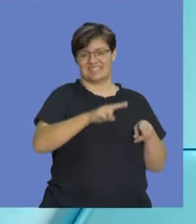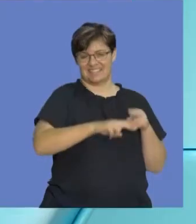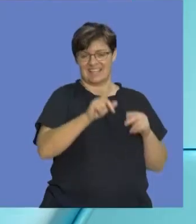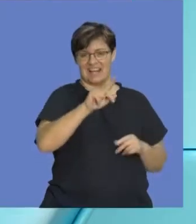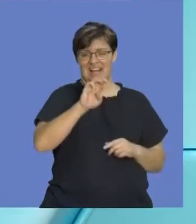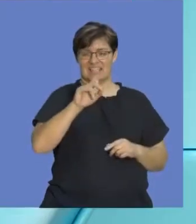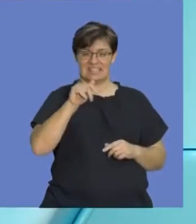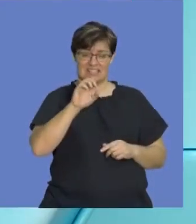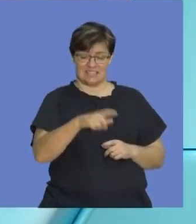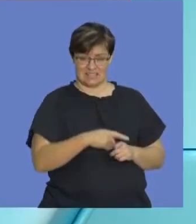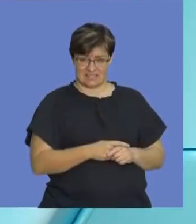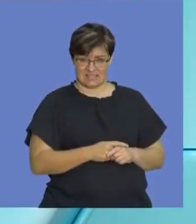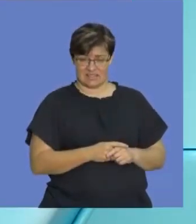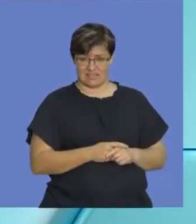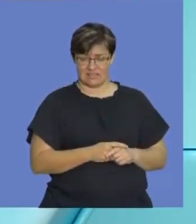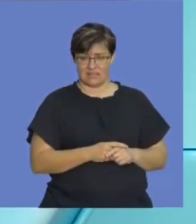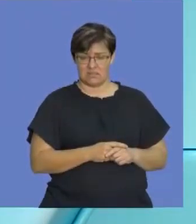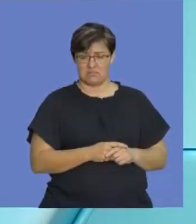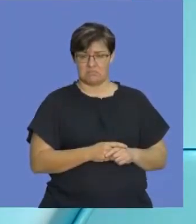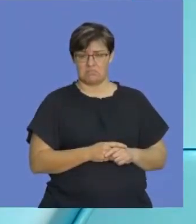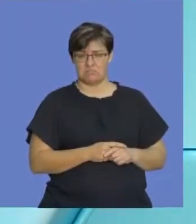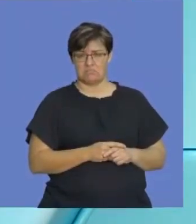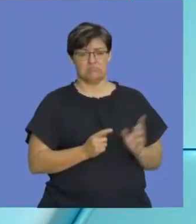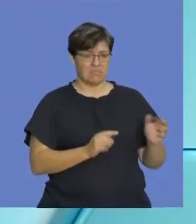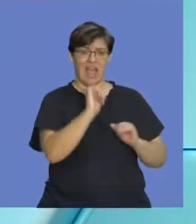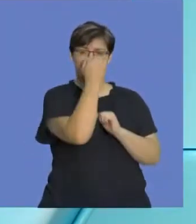a part of the building is occupied by the factory.